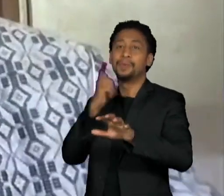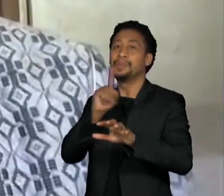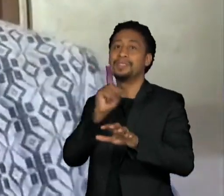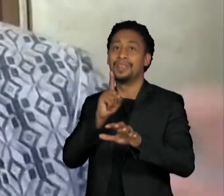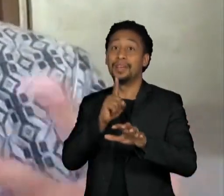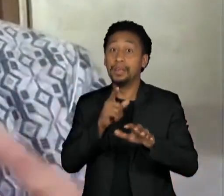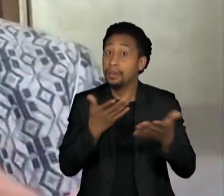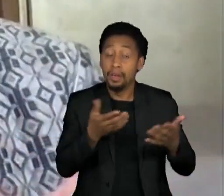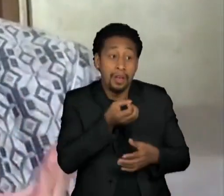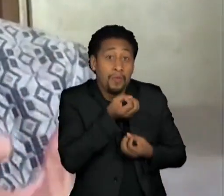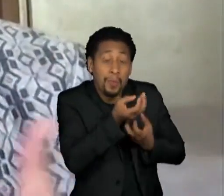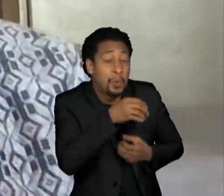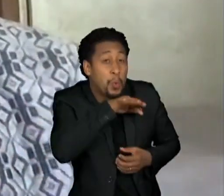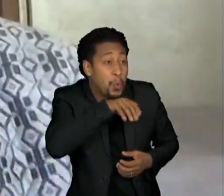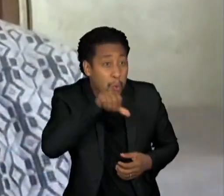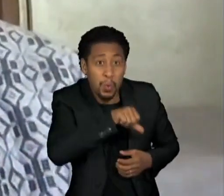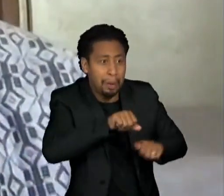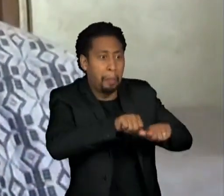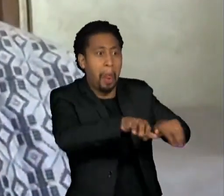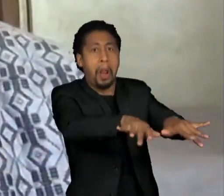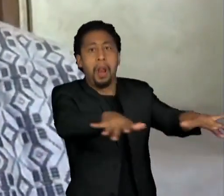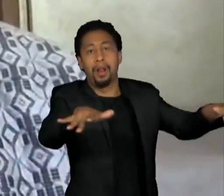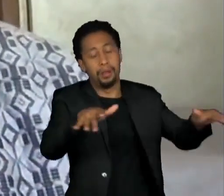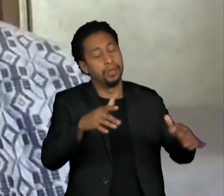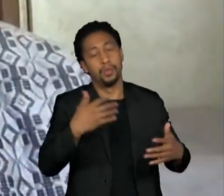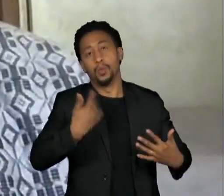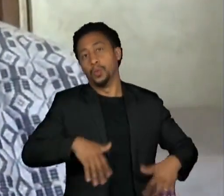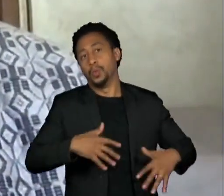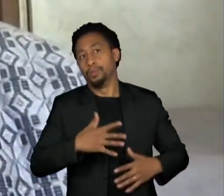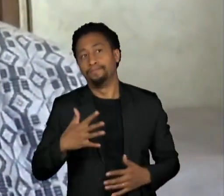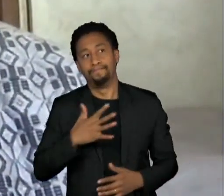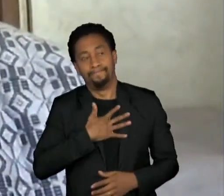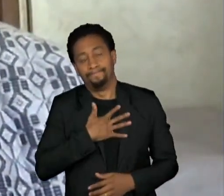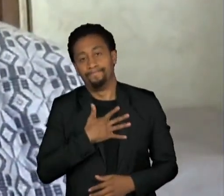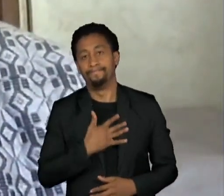a horrific, perfect storm. Jefferson, por favor.